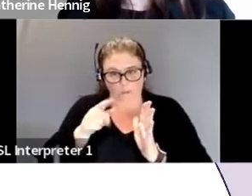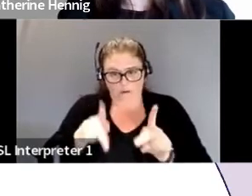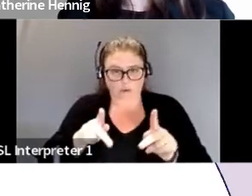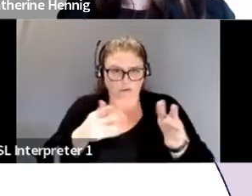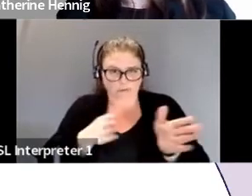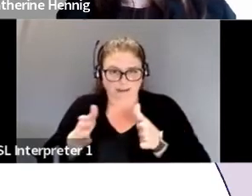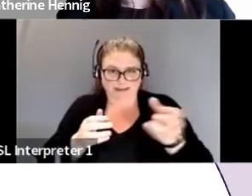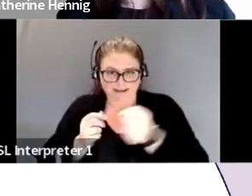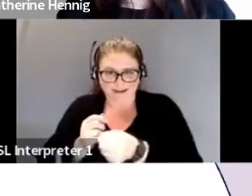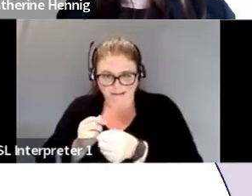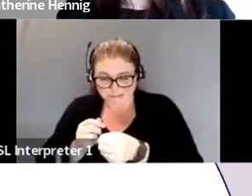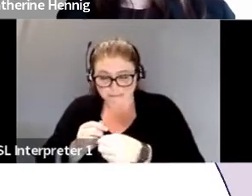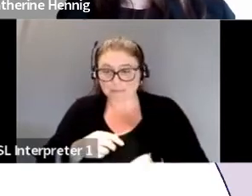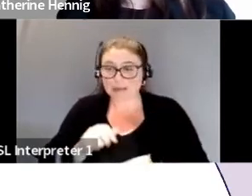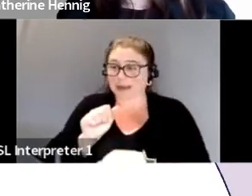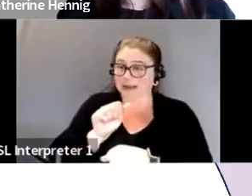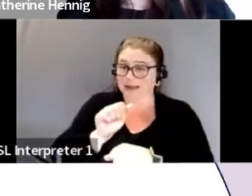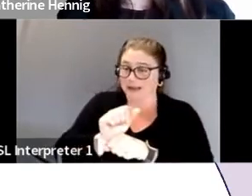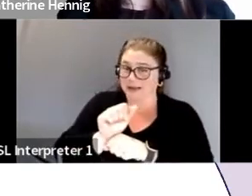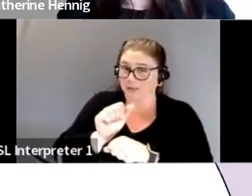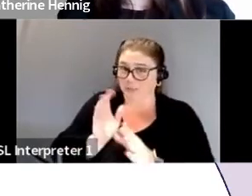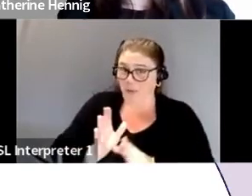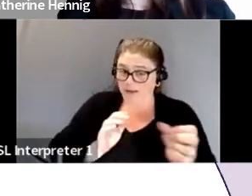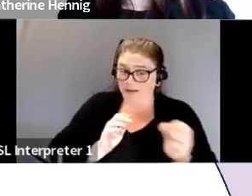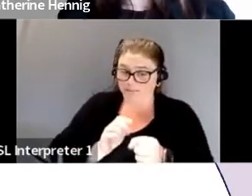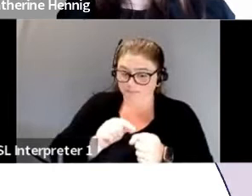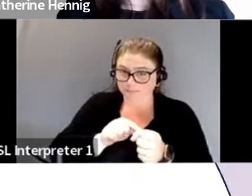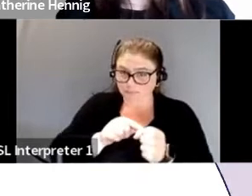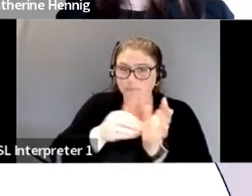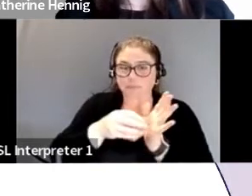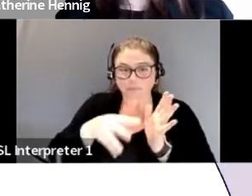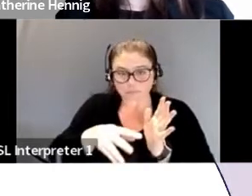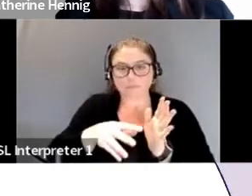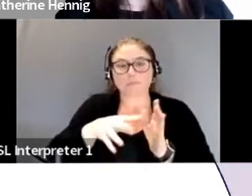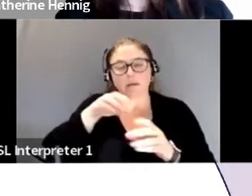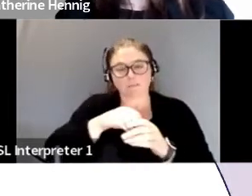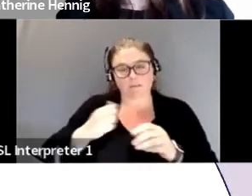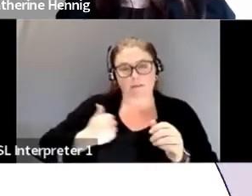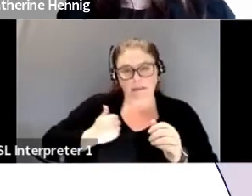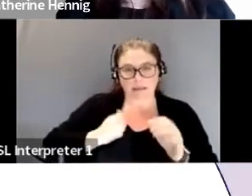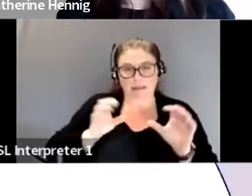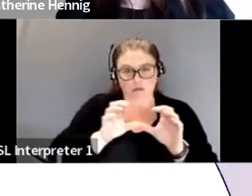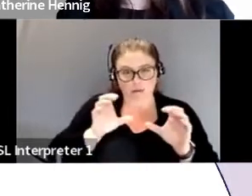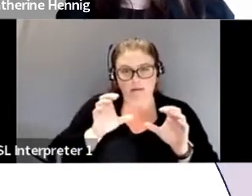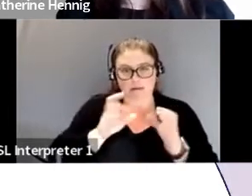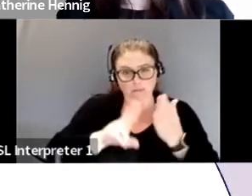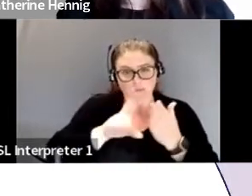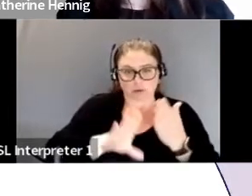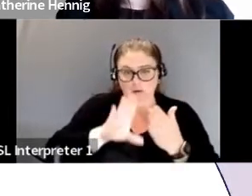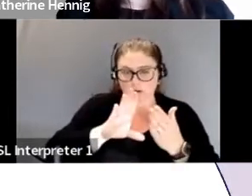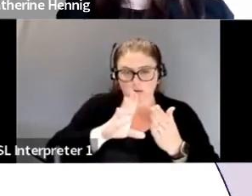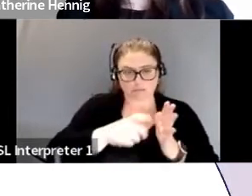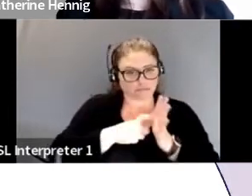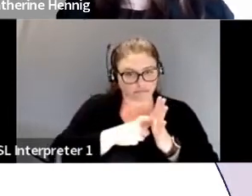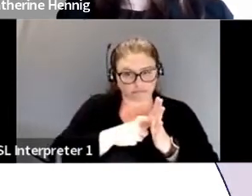for the employee just needs to be a student at an accredited Canadian university or college. And this grant here offers